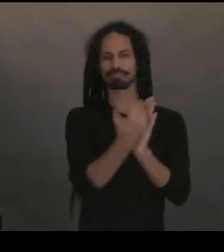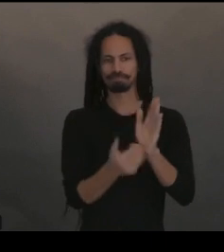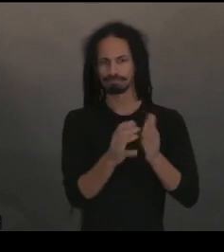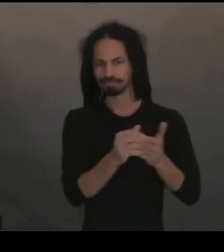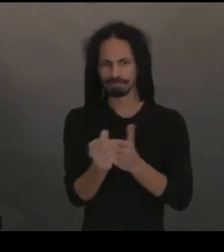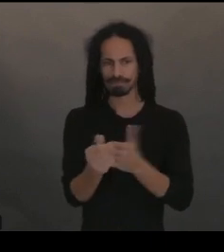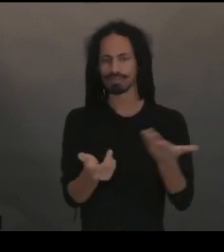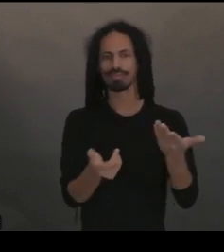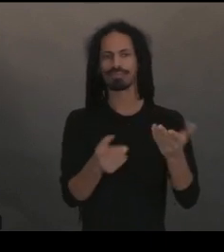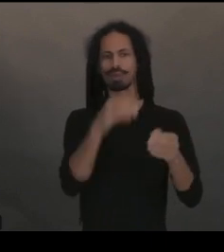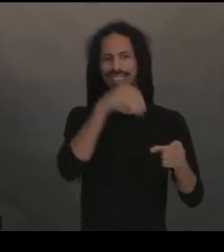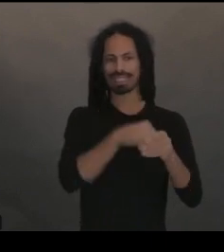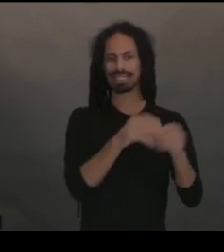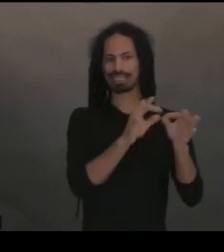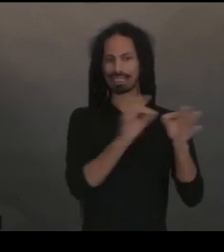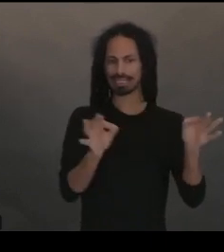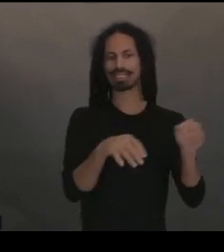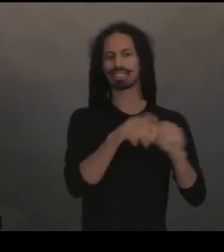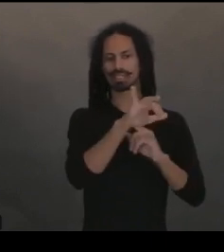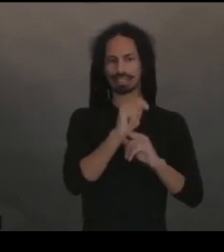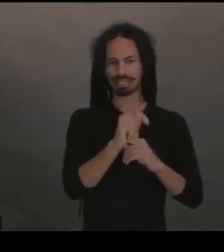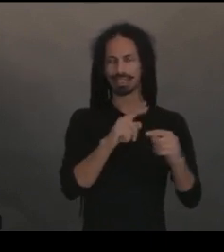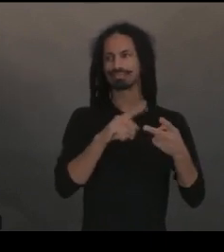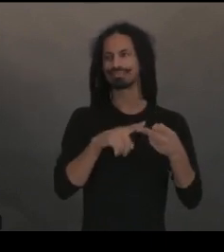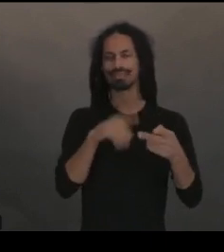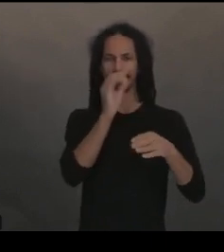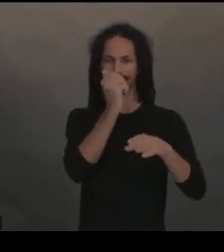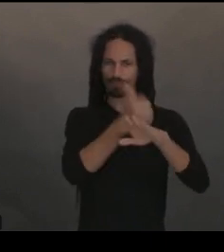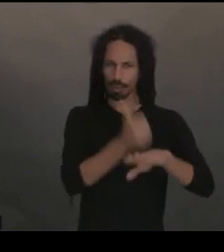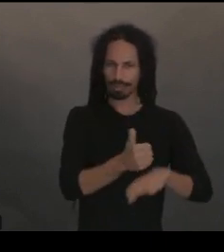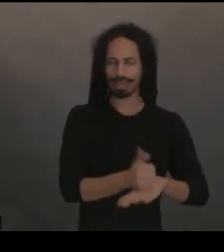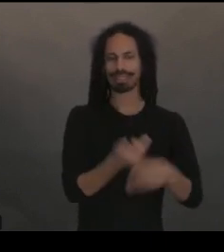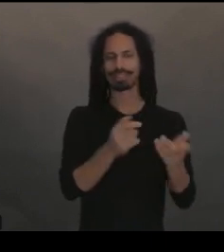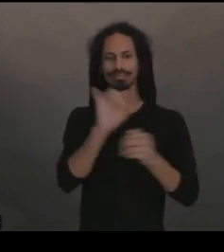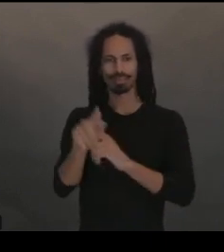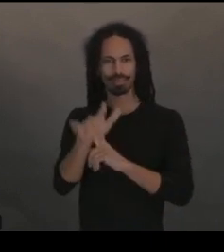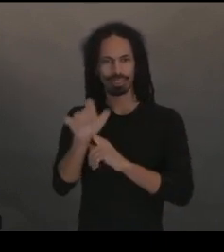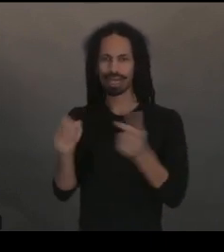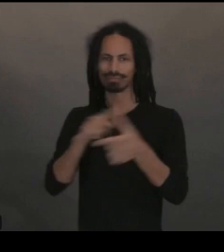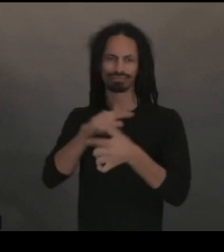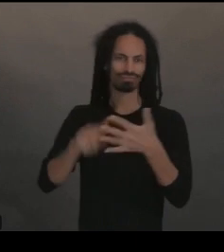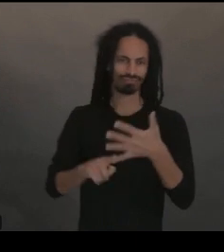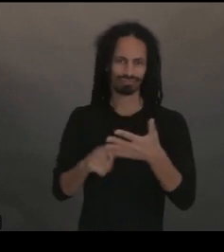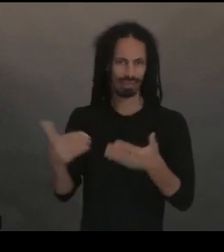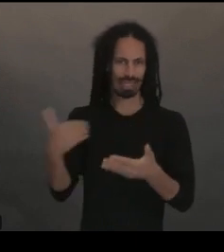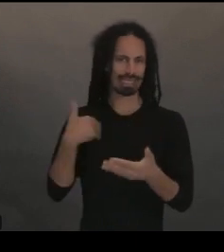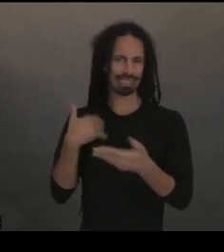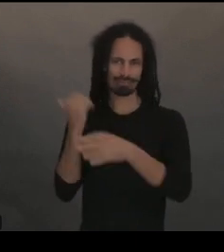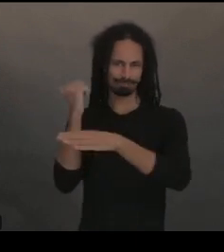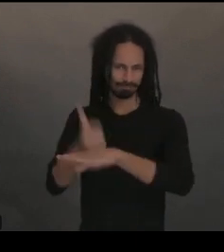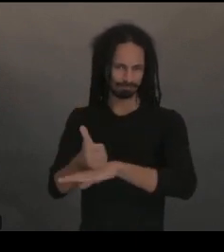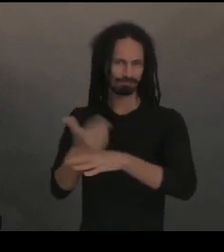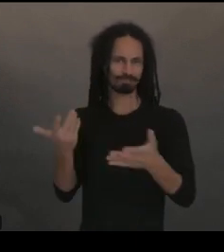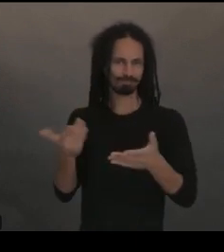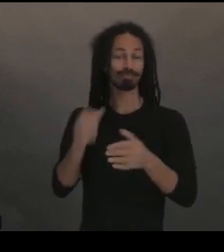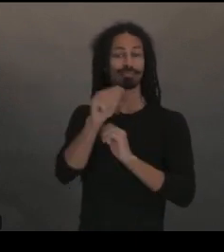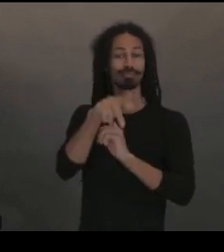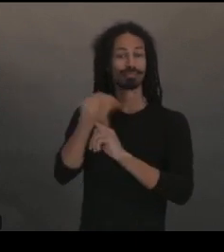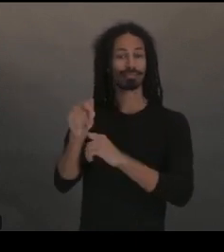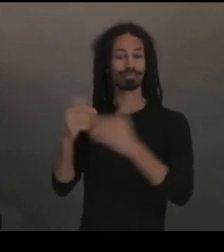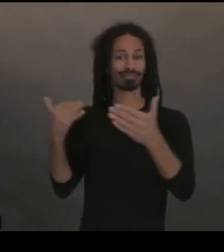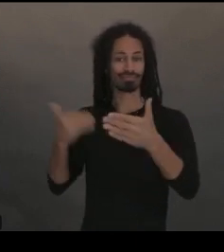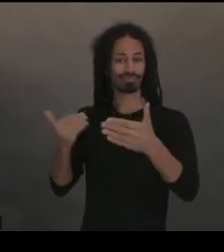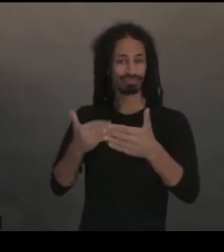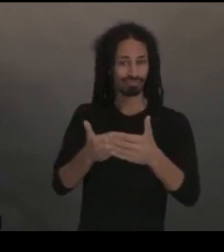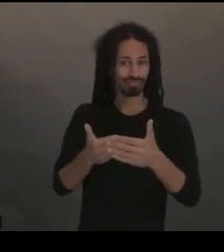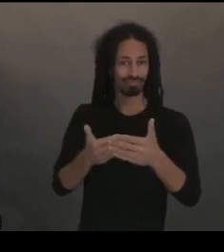citations, references, formatting, language, and style. So in our APA series, we do cover